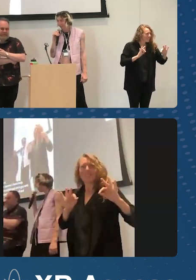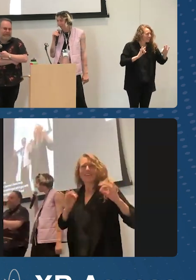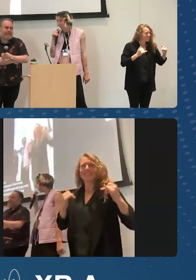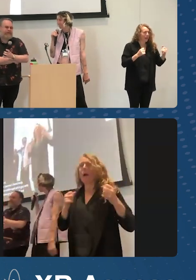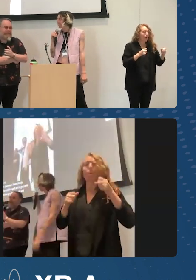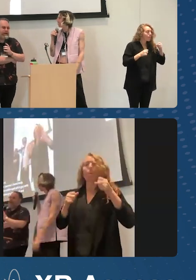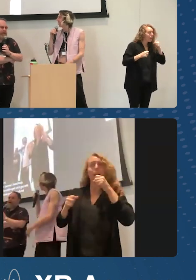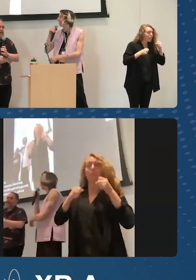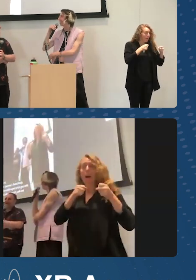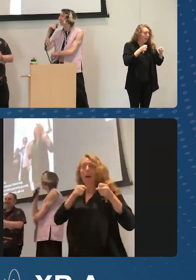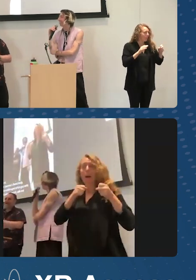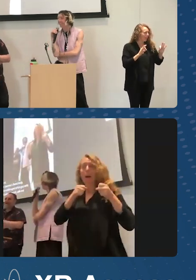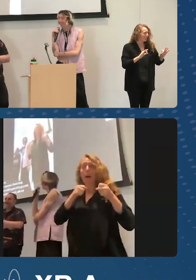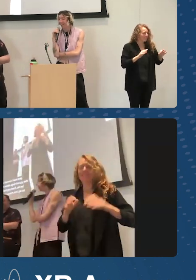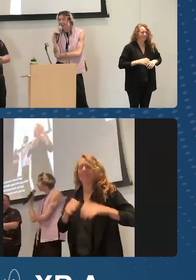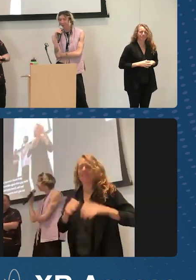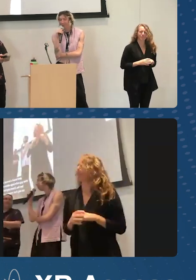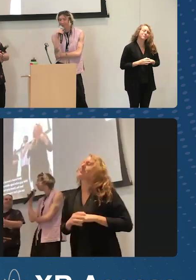business. Now we're in business.